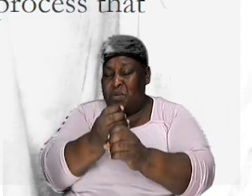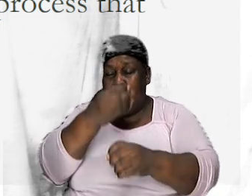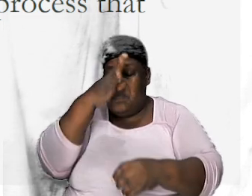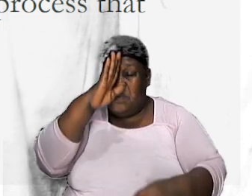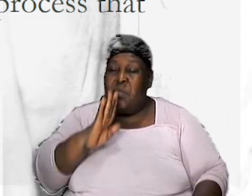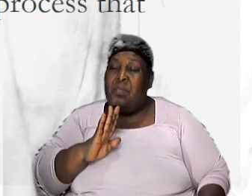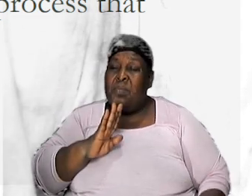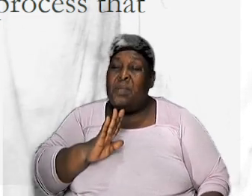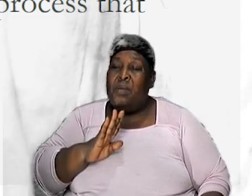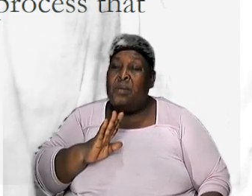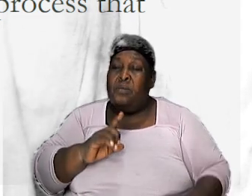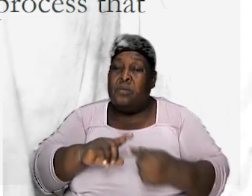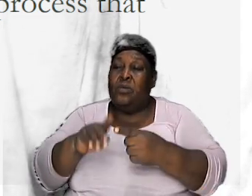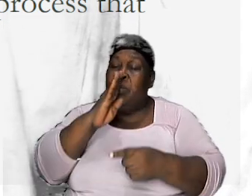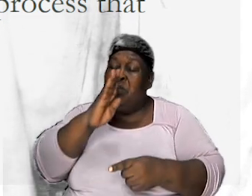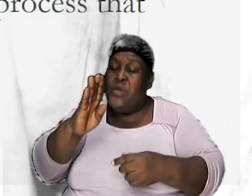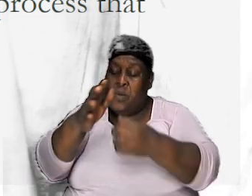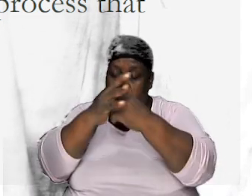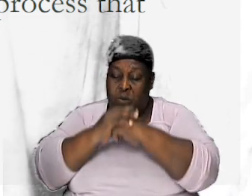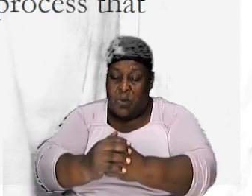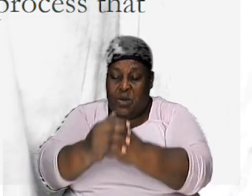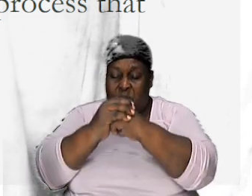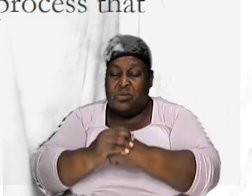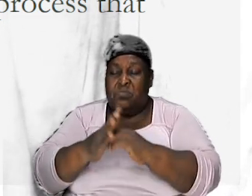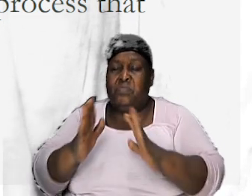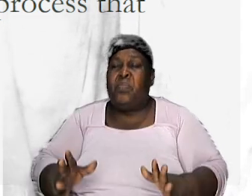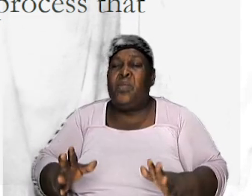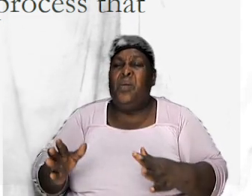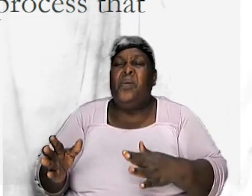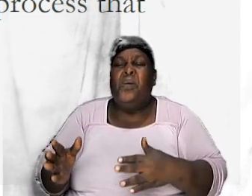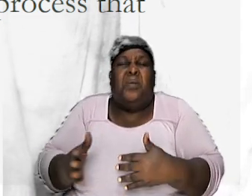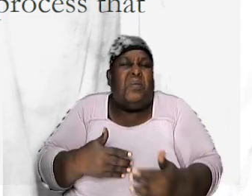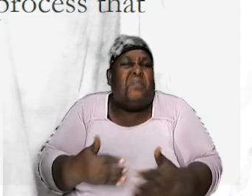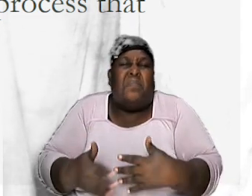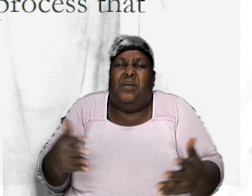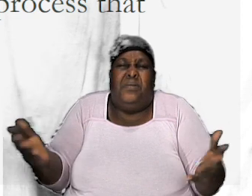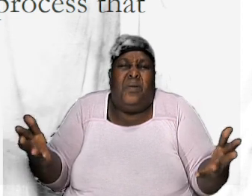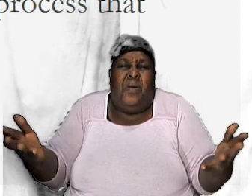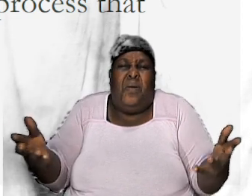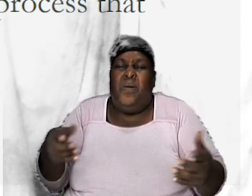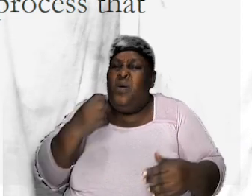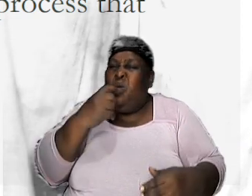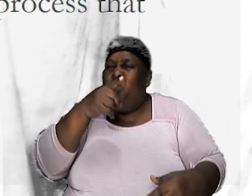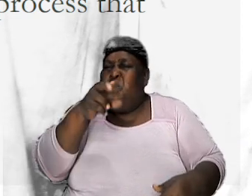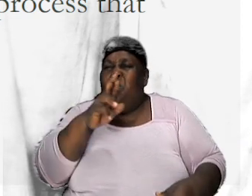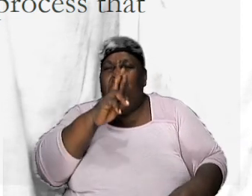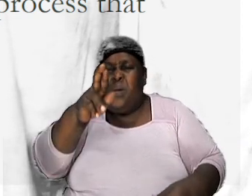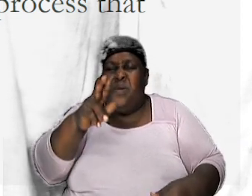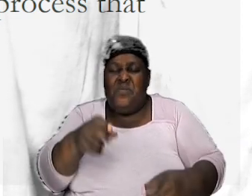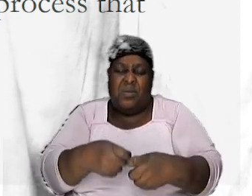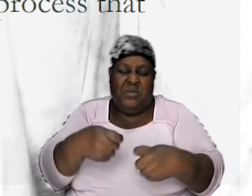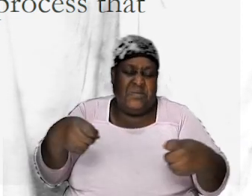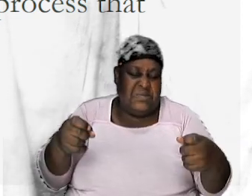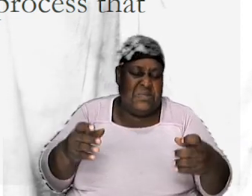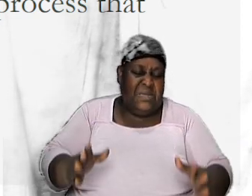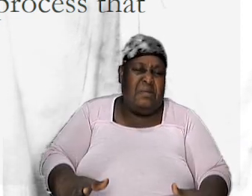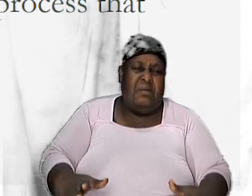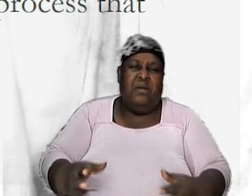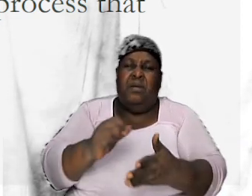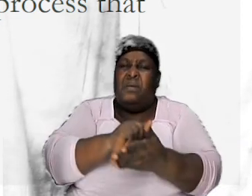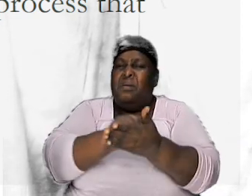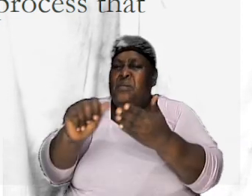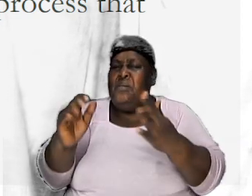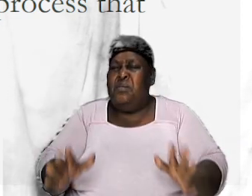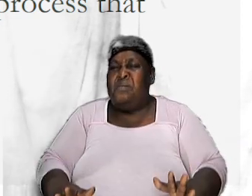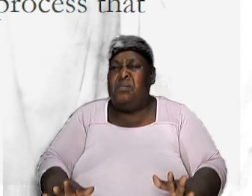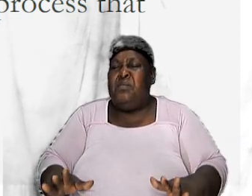God to be worshipers. It doesn't matter who you are. Amen. If you're a sinner or you're a saint. Amen. If you're a